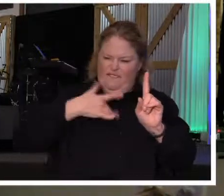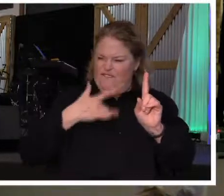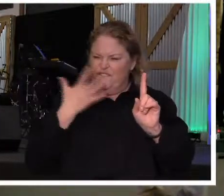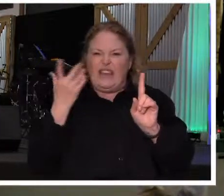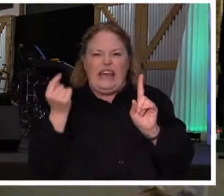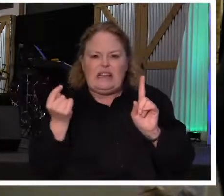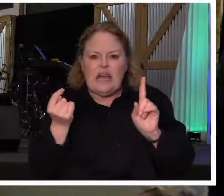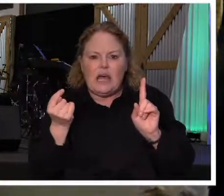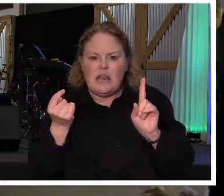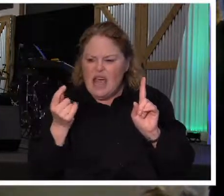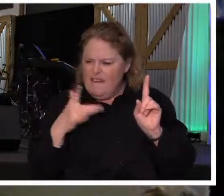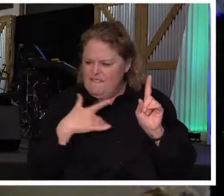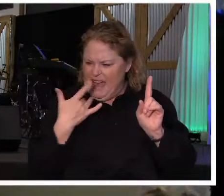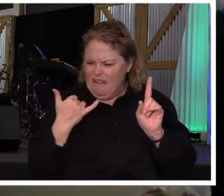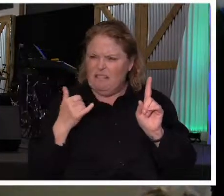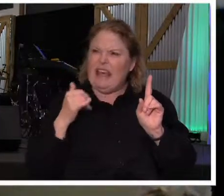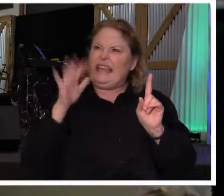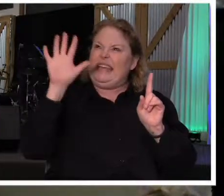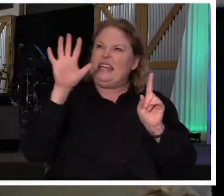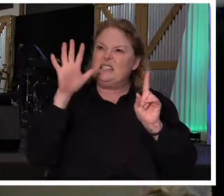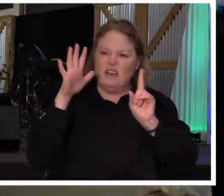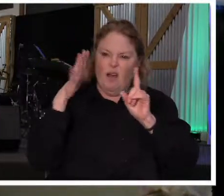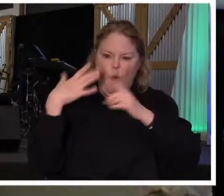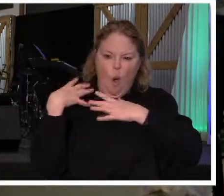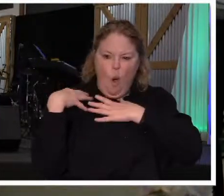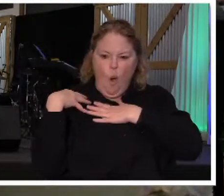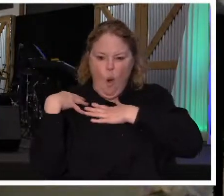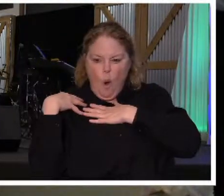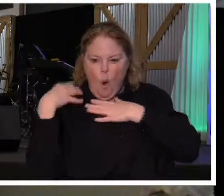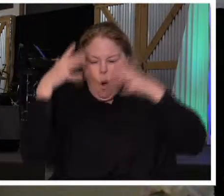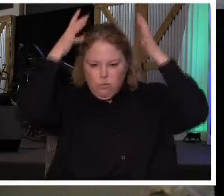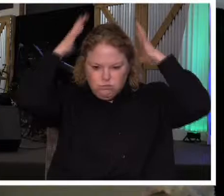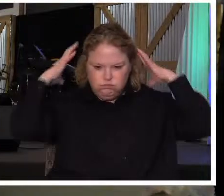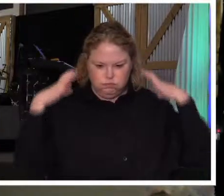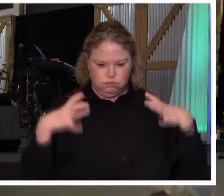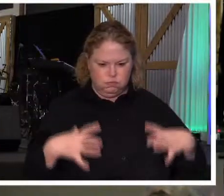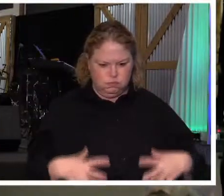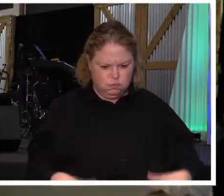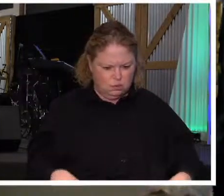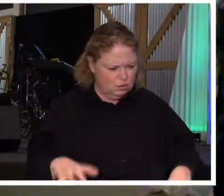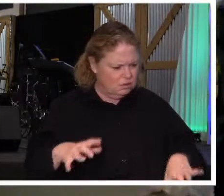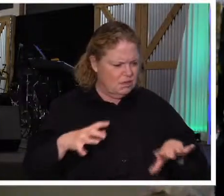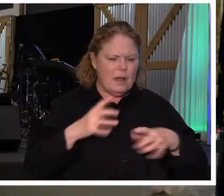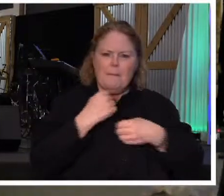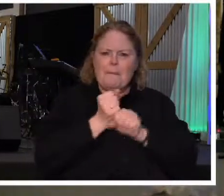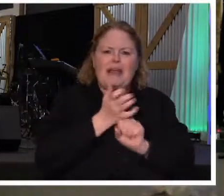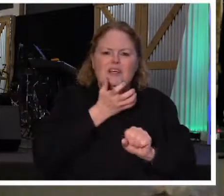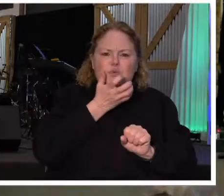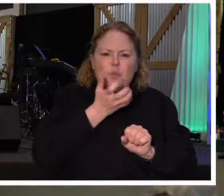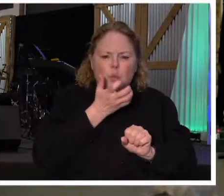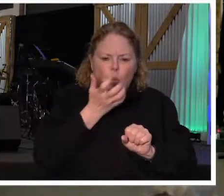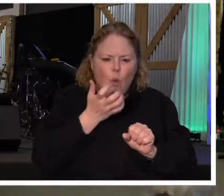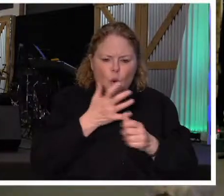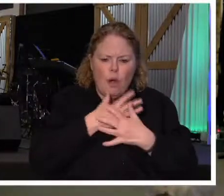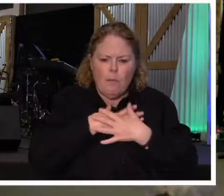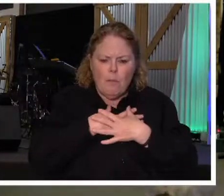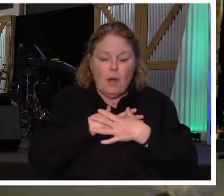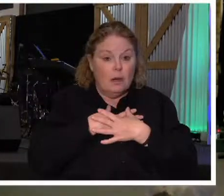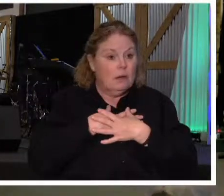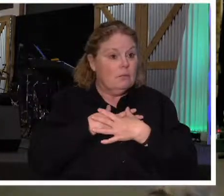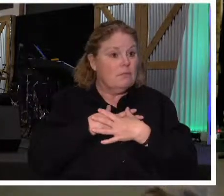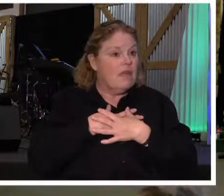just felt the weightiness of his glory encompassing you and warming you, because I believe that probably is a sense